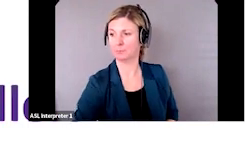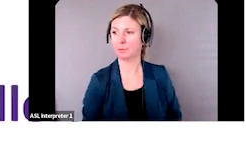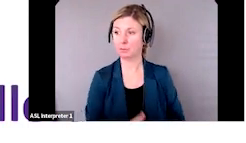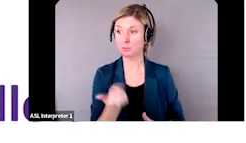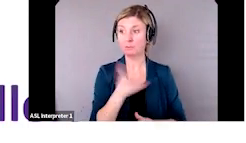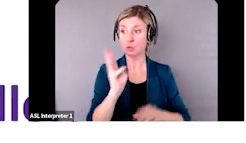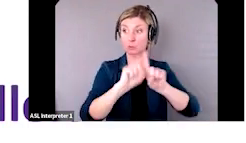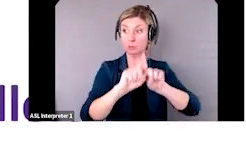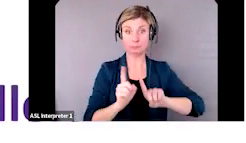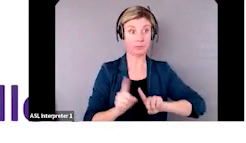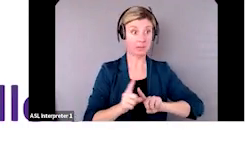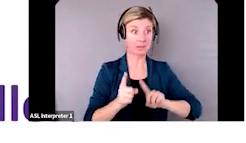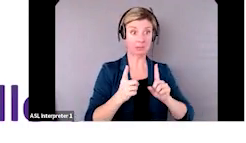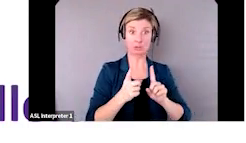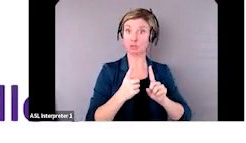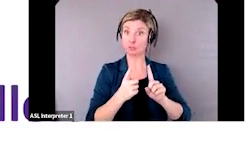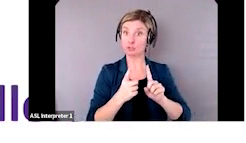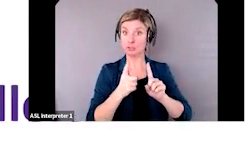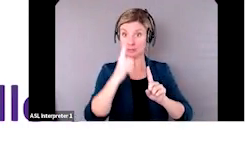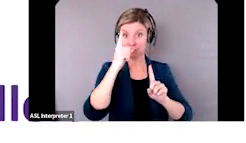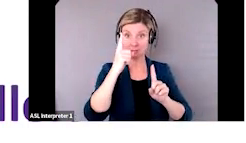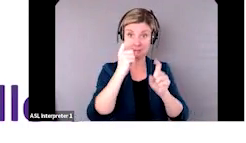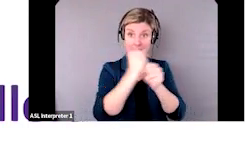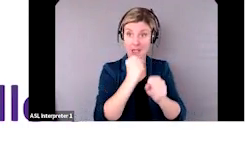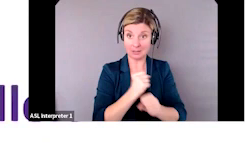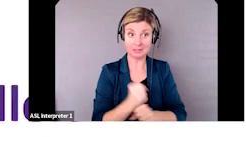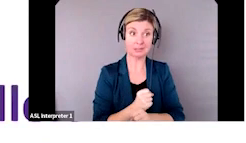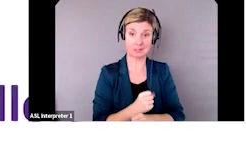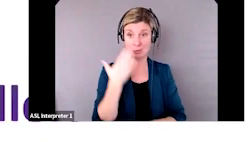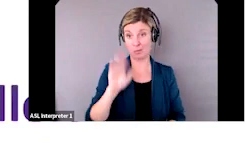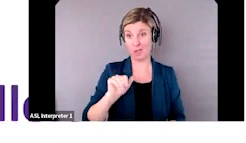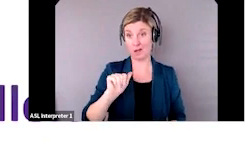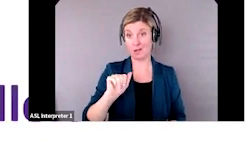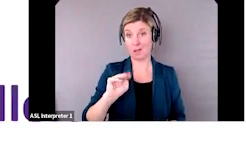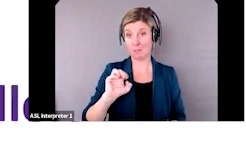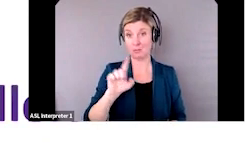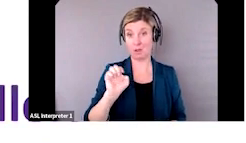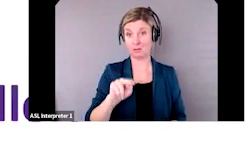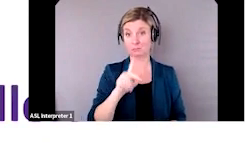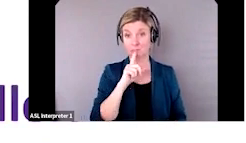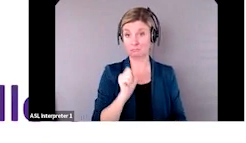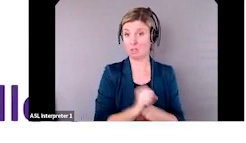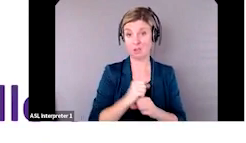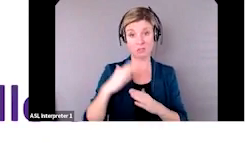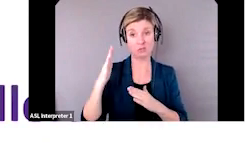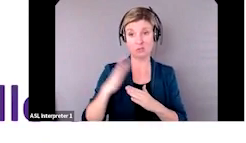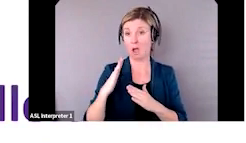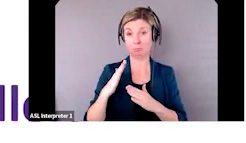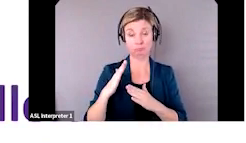obviously, Amazon is still the largest piece of the pie when it comes to e-commerce sales. Walmart